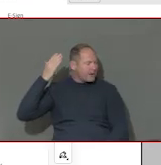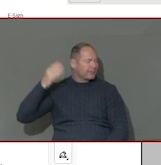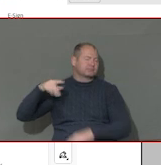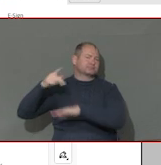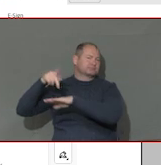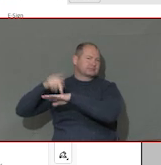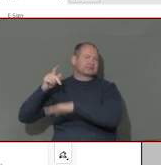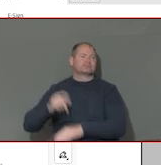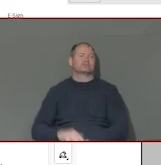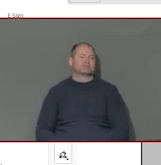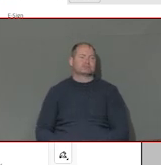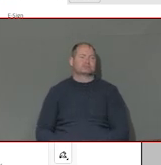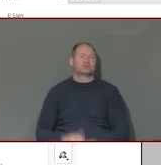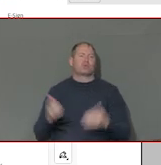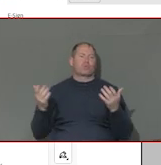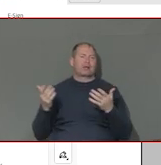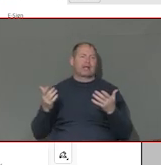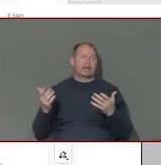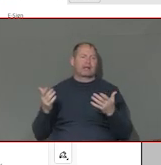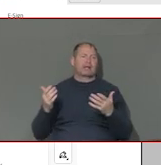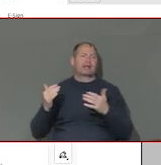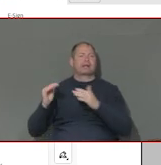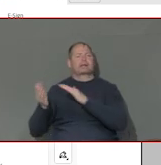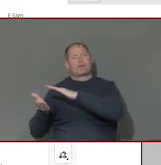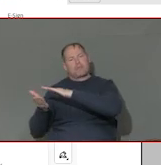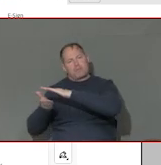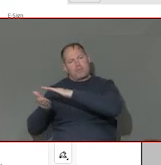position at the bottom of the skull.